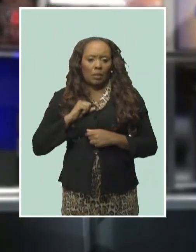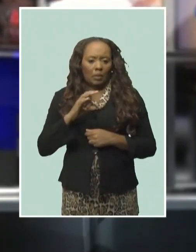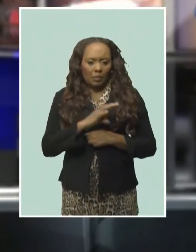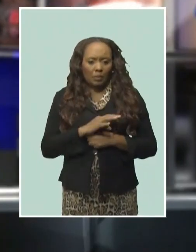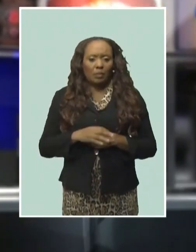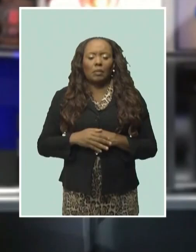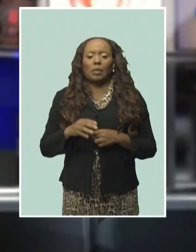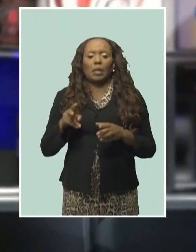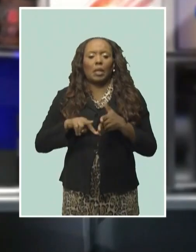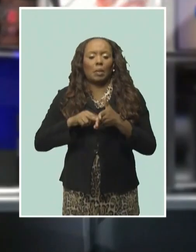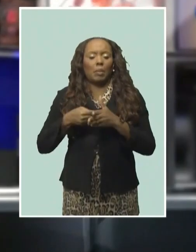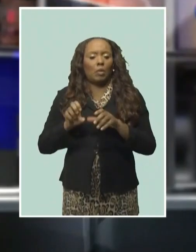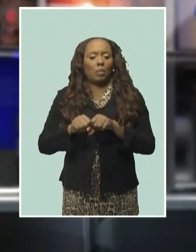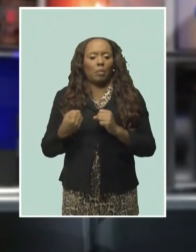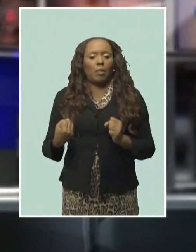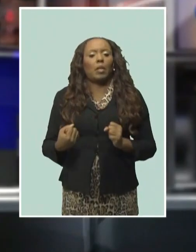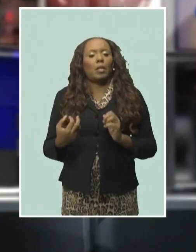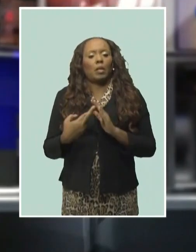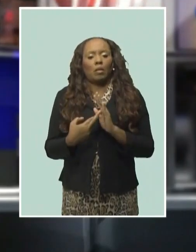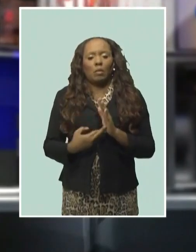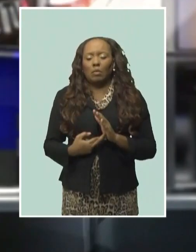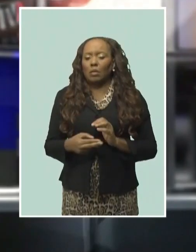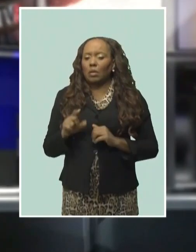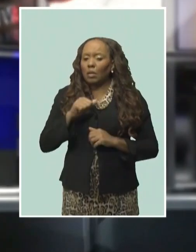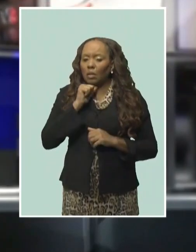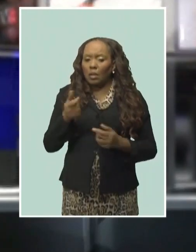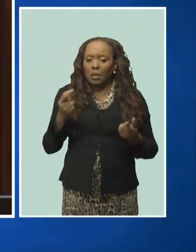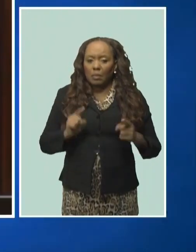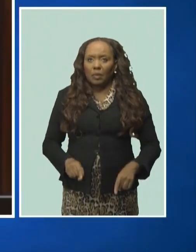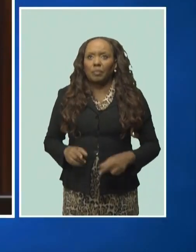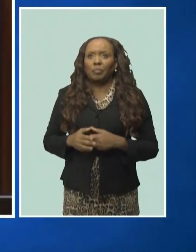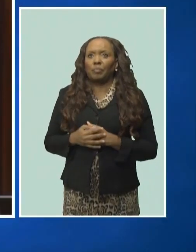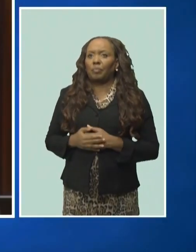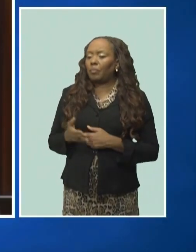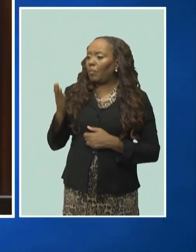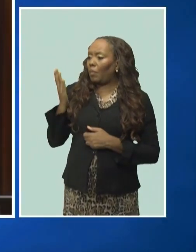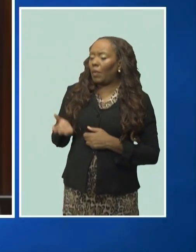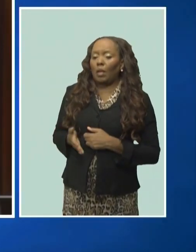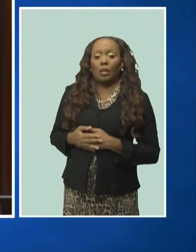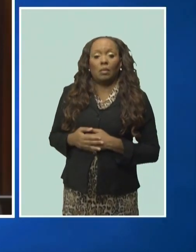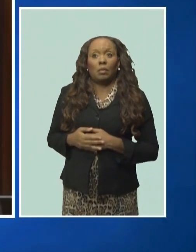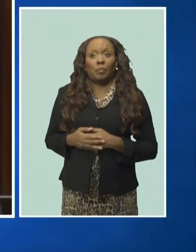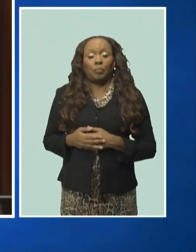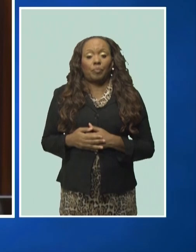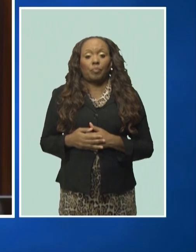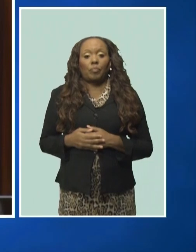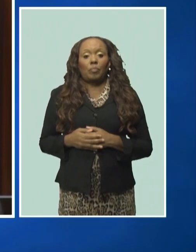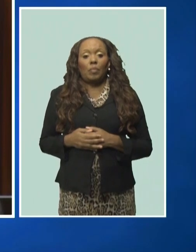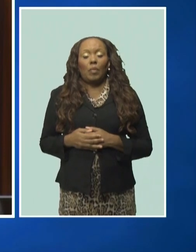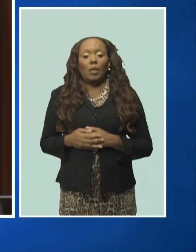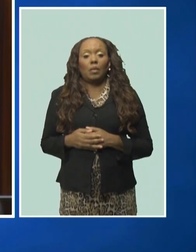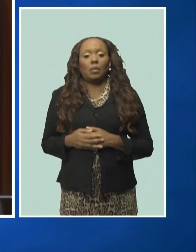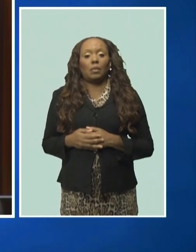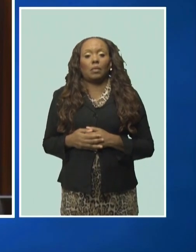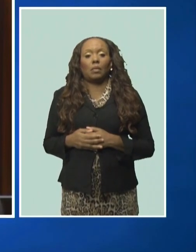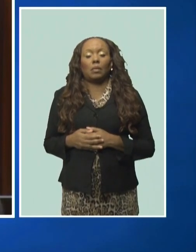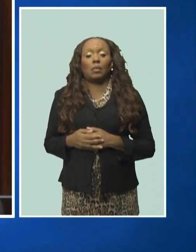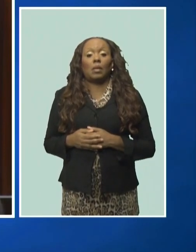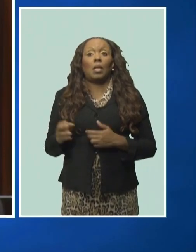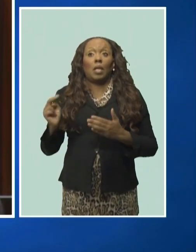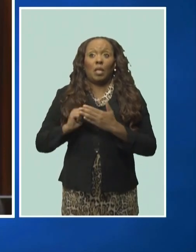says the matter shouldn't be an issue today. These are the same employers who, when November comes